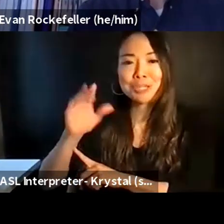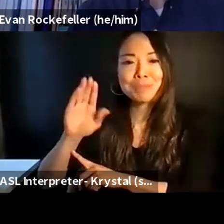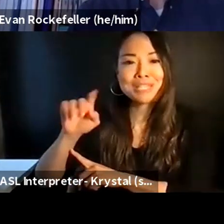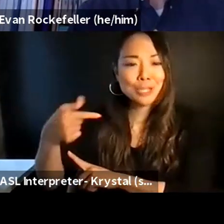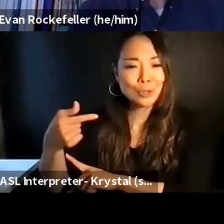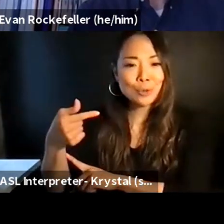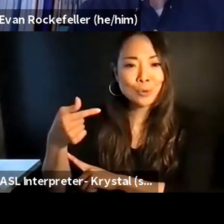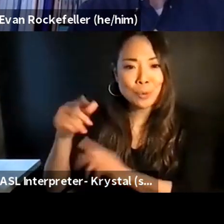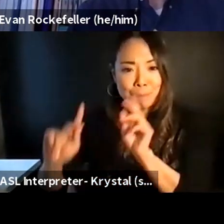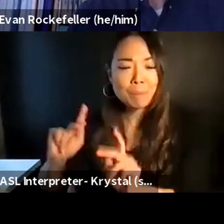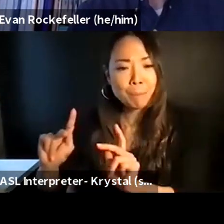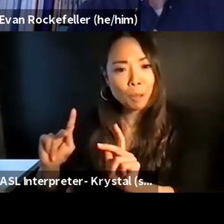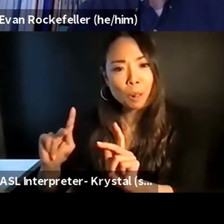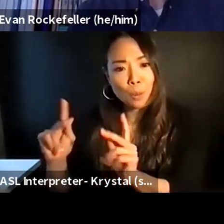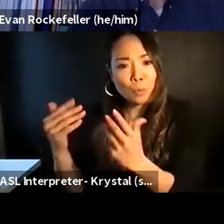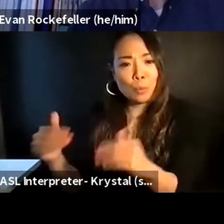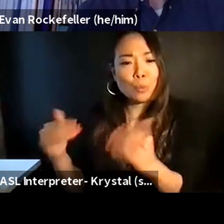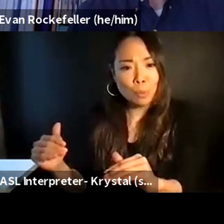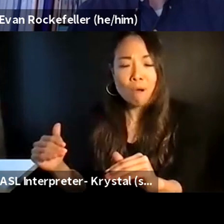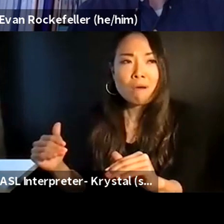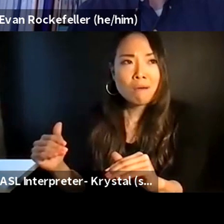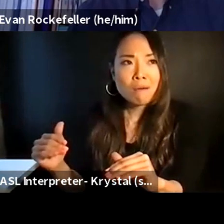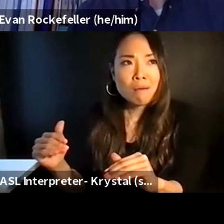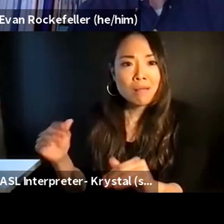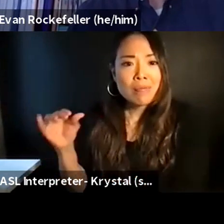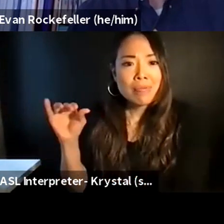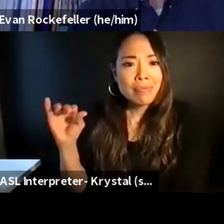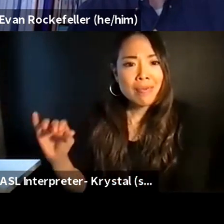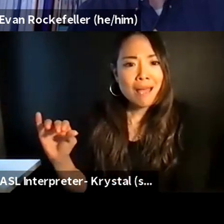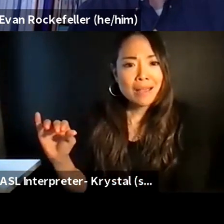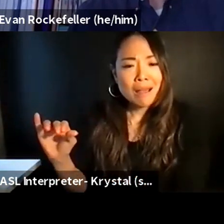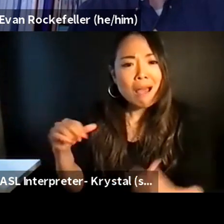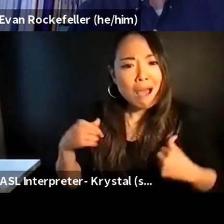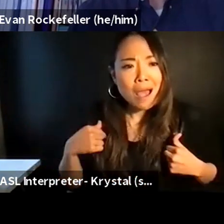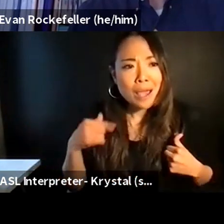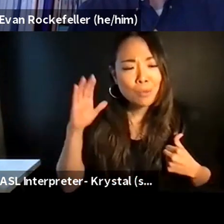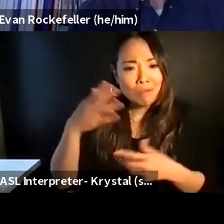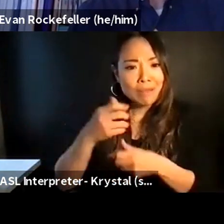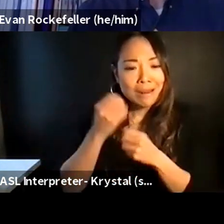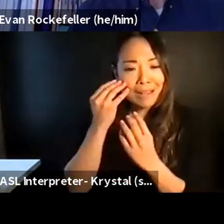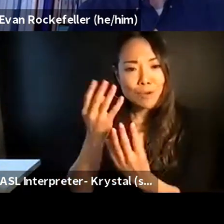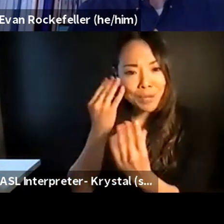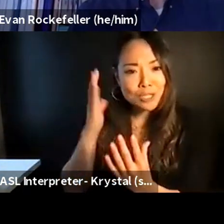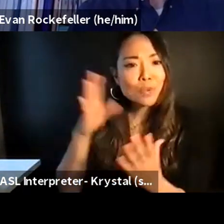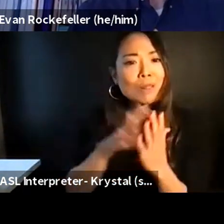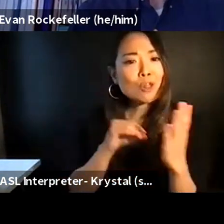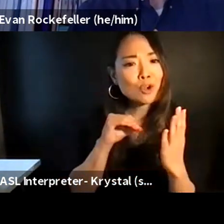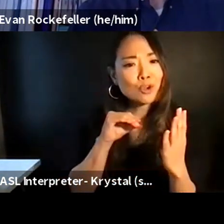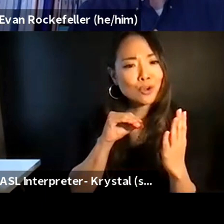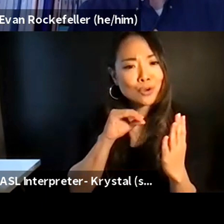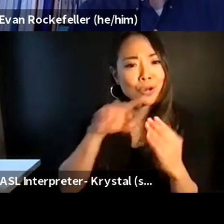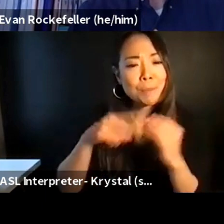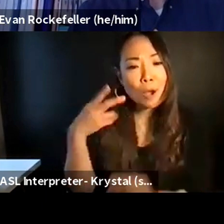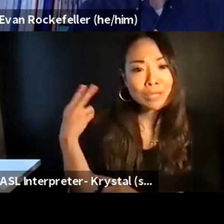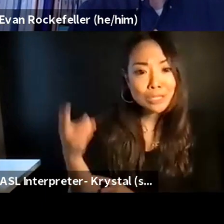for it to not work out, was I lost that sense of, hey, I'm going to get information, I'm going to learn more about, this history that I want to be a part